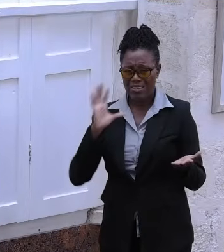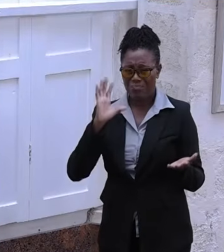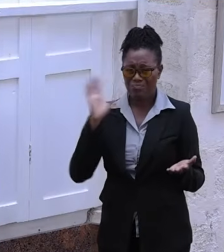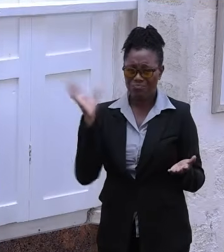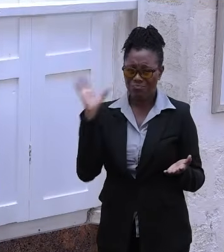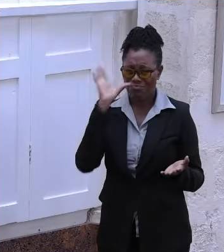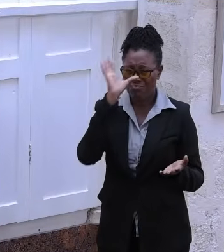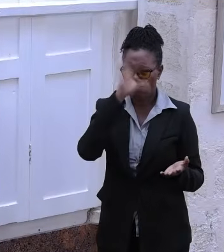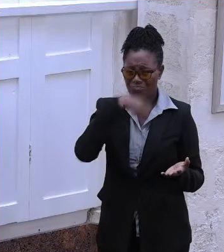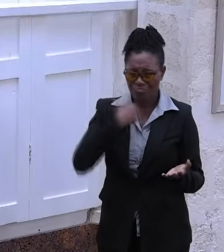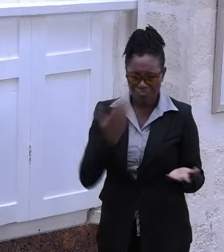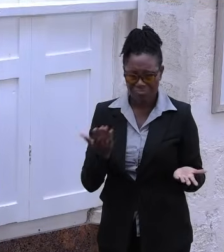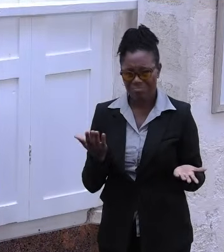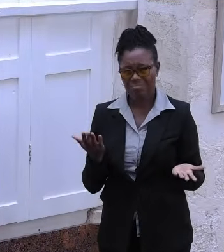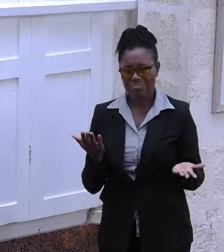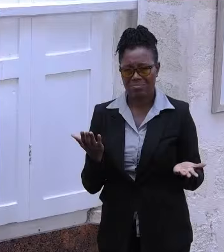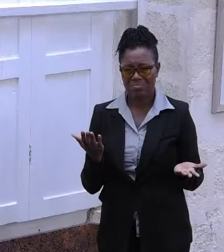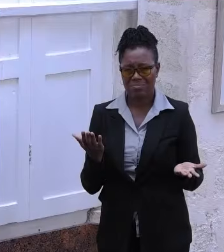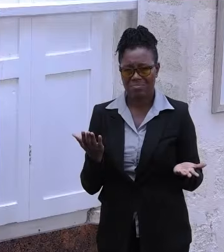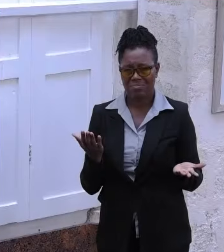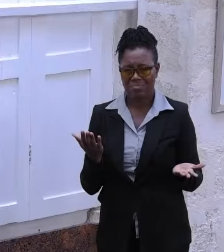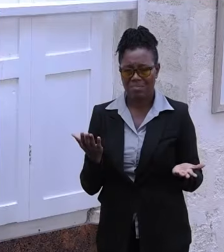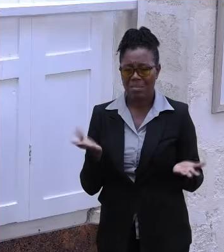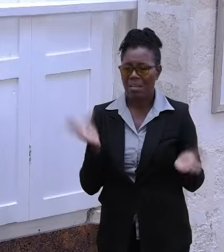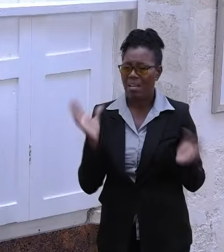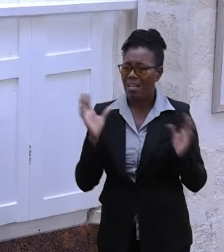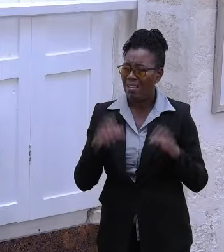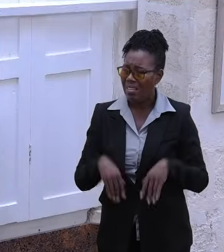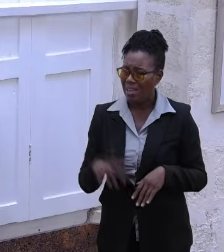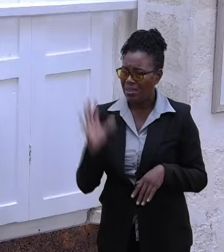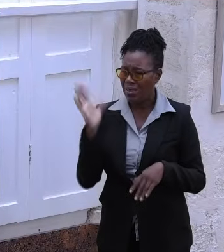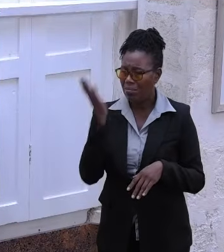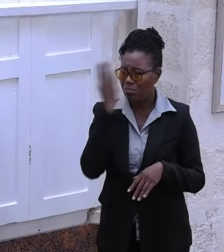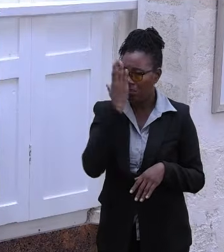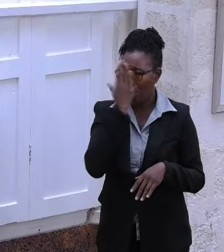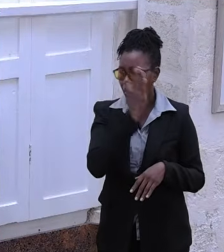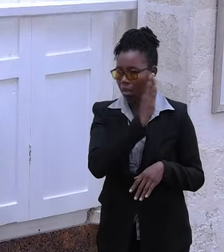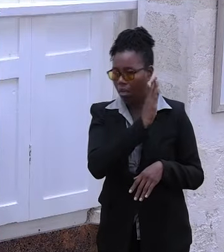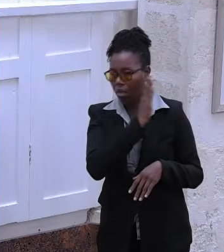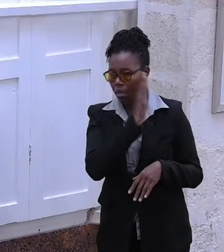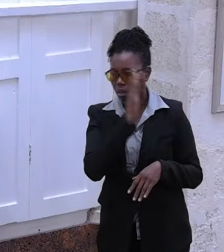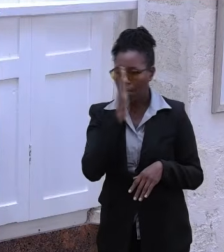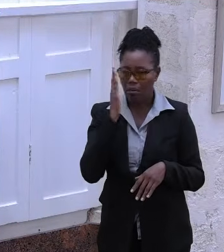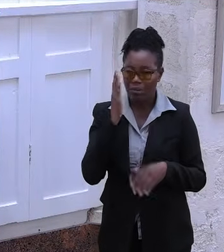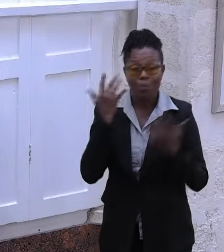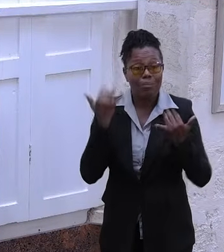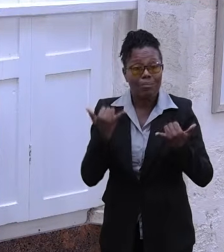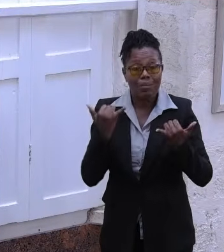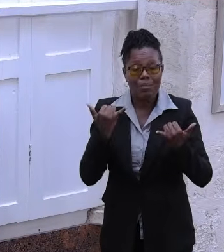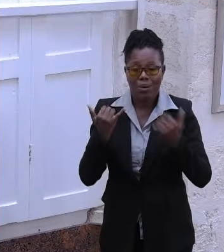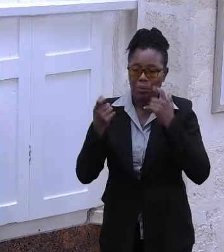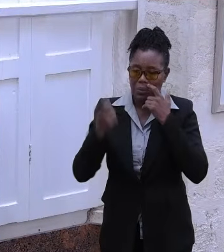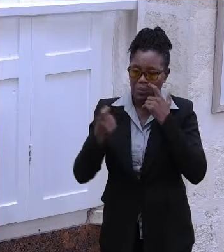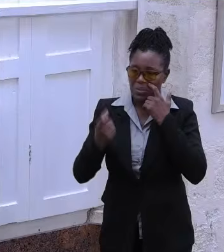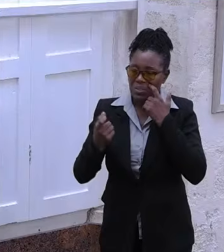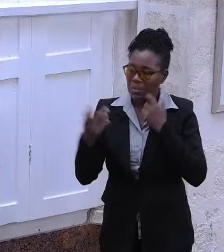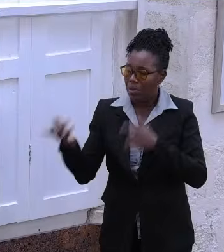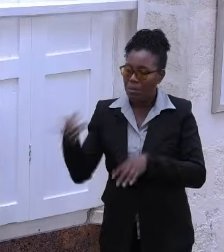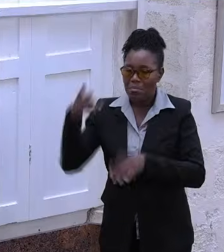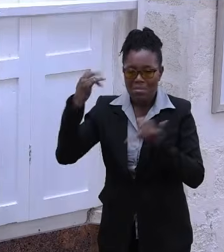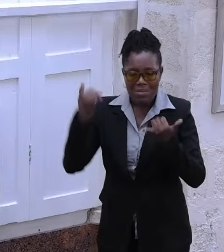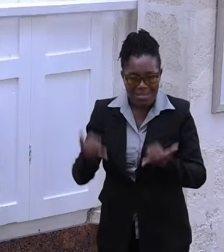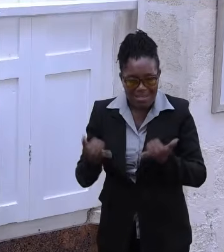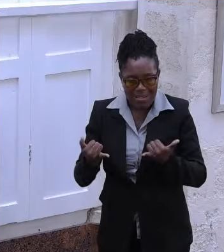order, because we need investment. All of us know that we need it, and we do everything to facilitate it.